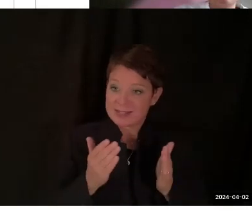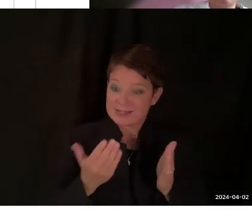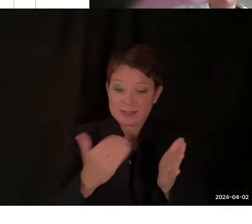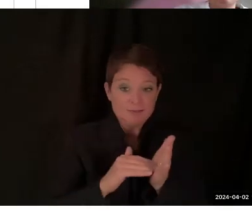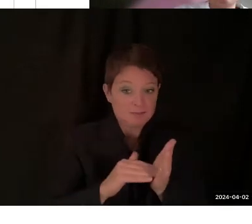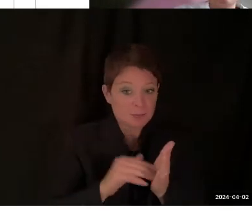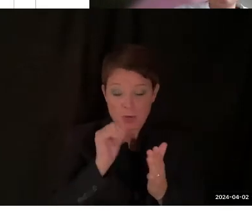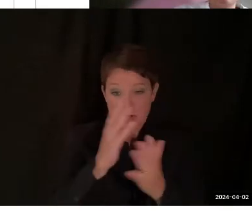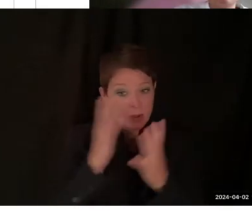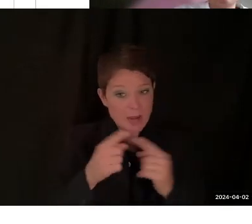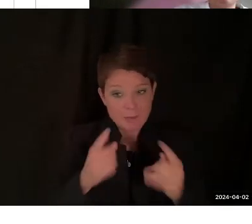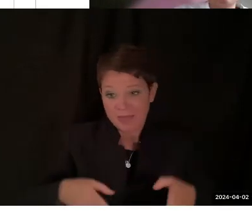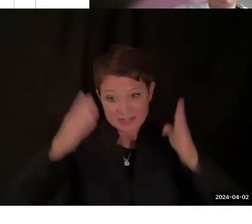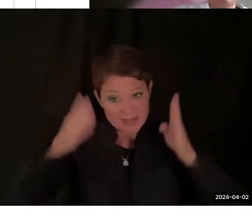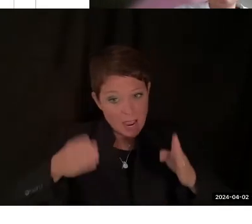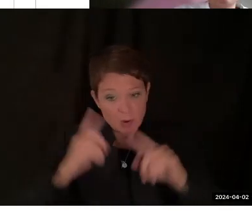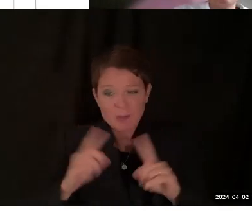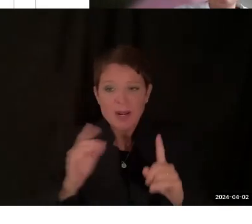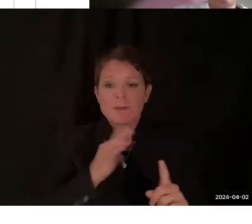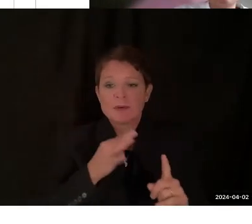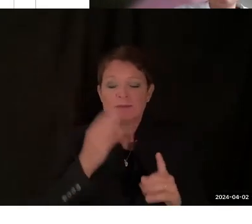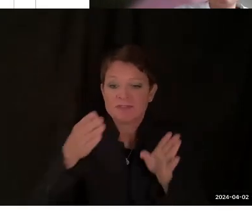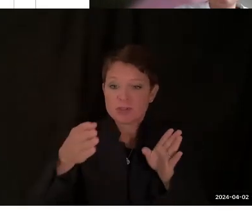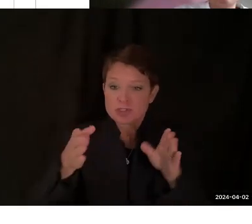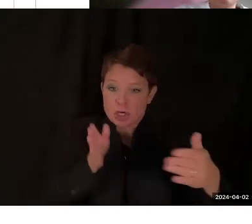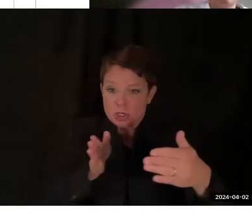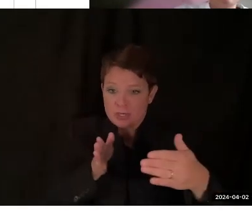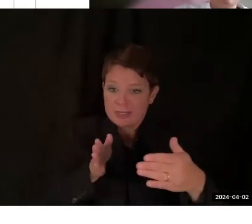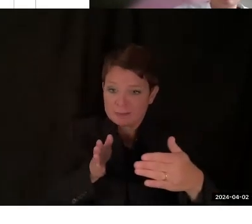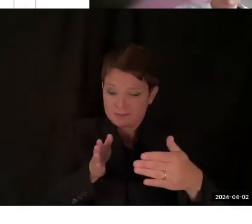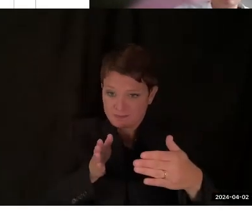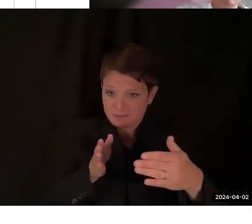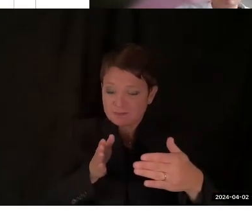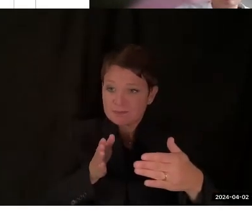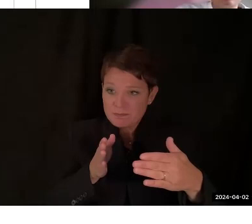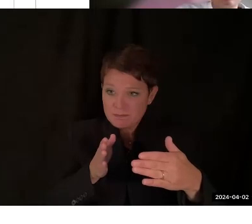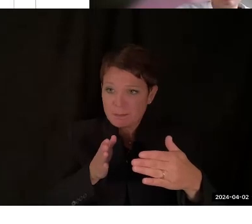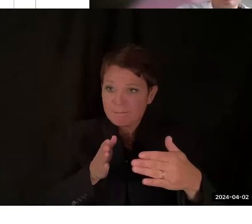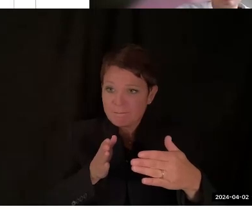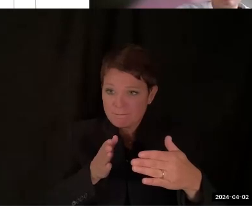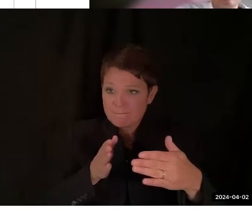don't know much about the tower, but I just wondered if turning it, you know, suddenly